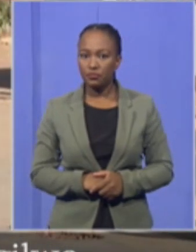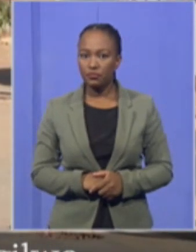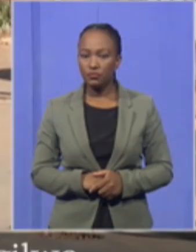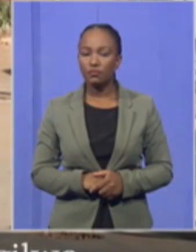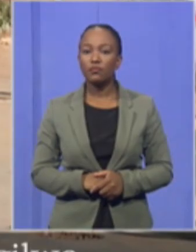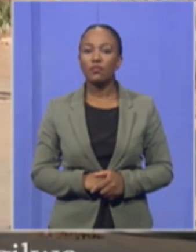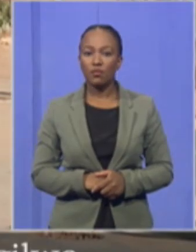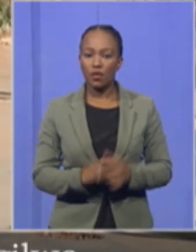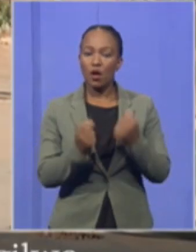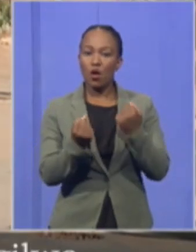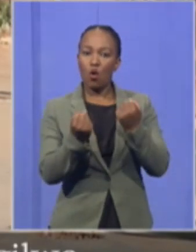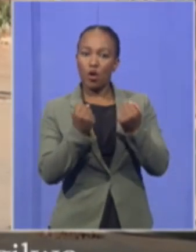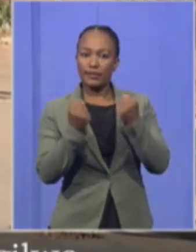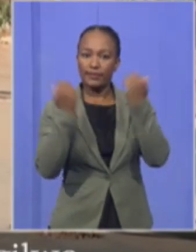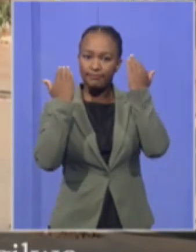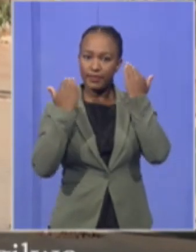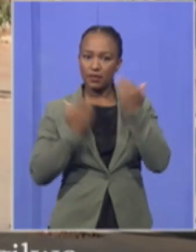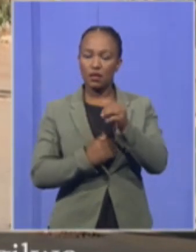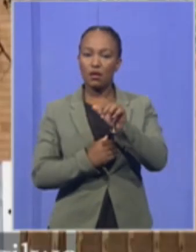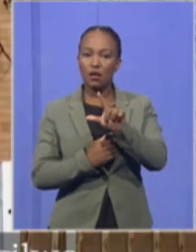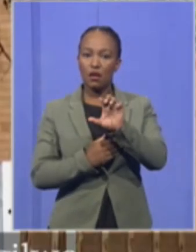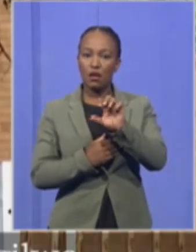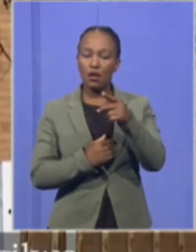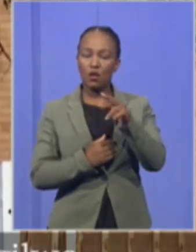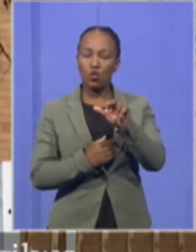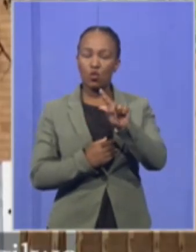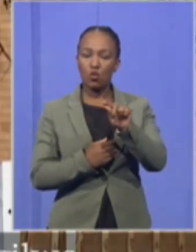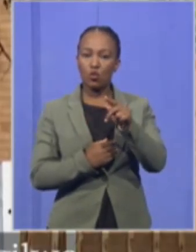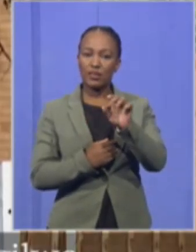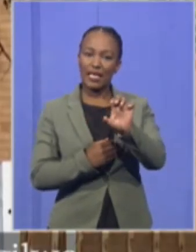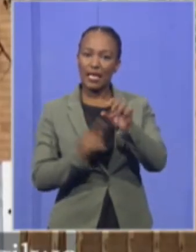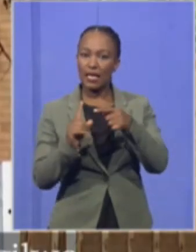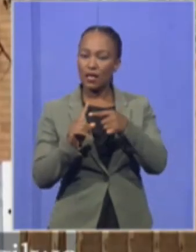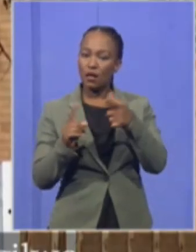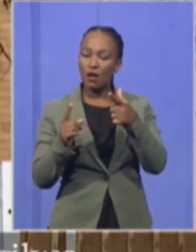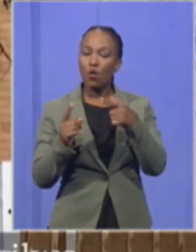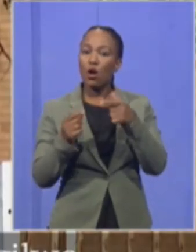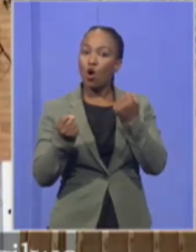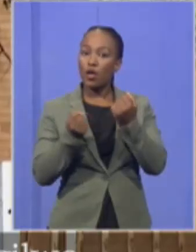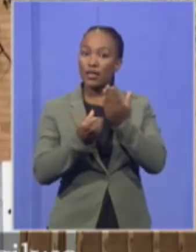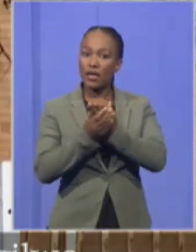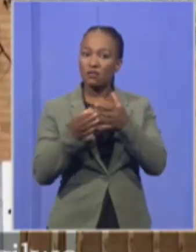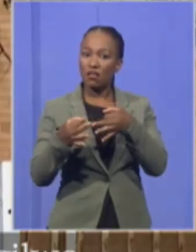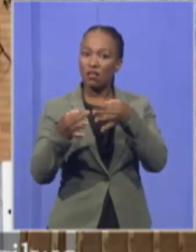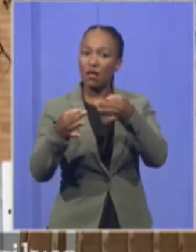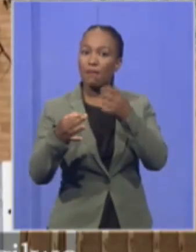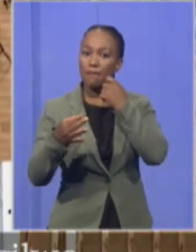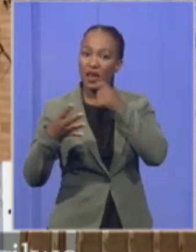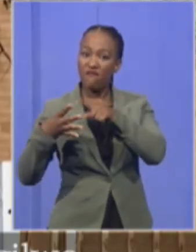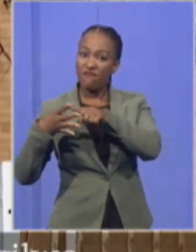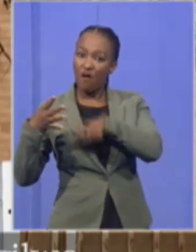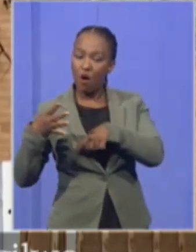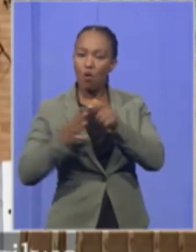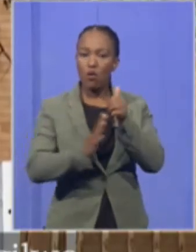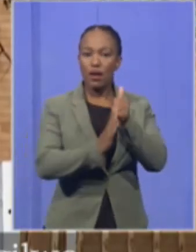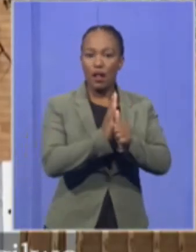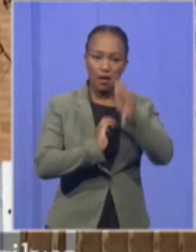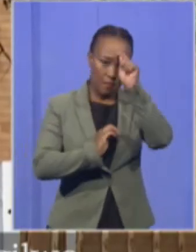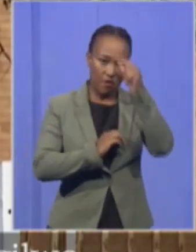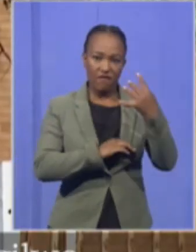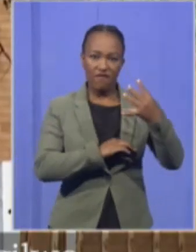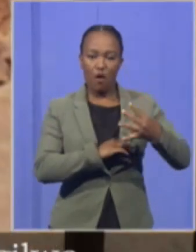Kgotlatshekelo ya magistrata wa Lehurutsi e buseditse morago kgetsi kgatlhanong le banna ba le bane ba ba latofadiwang ka polao ya basimane ba le batlhano ba